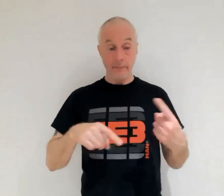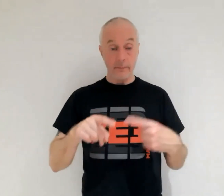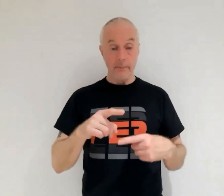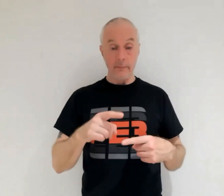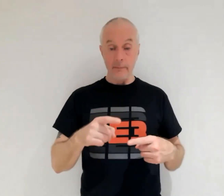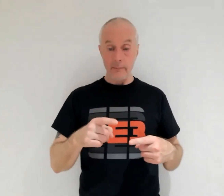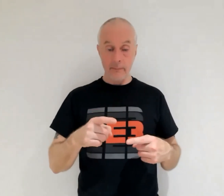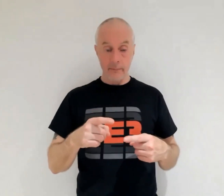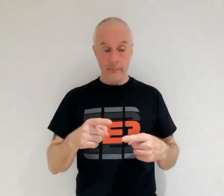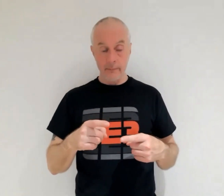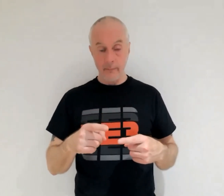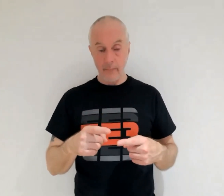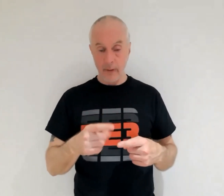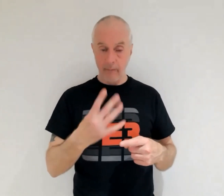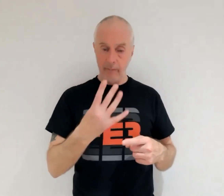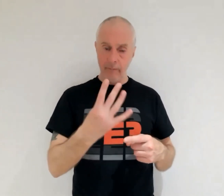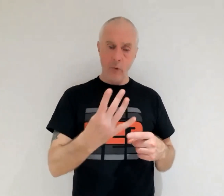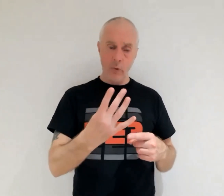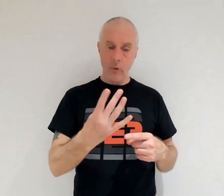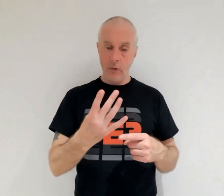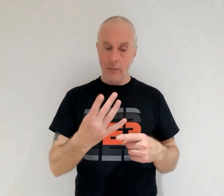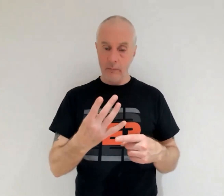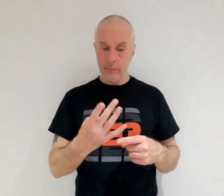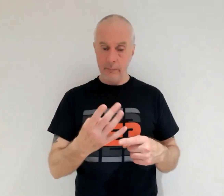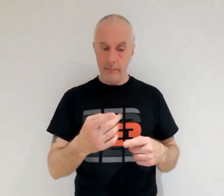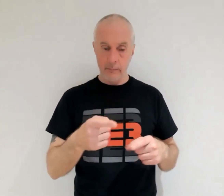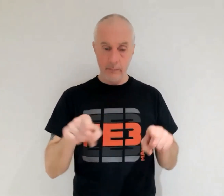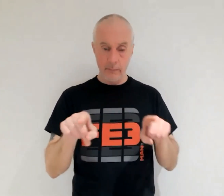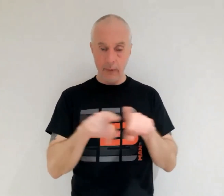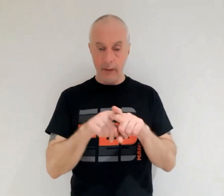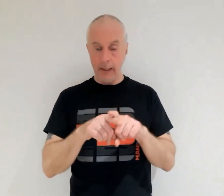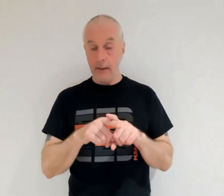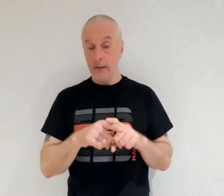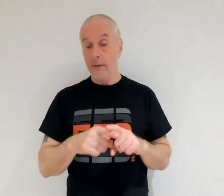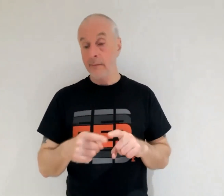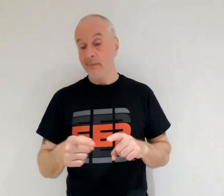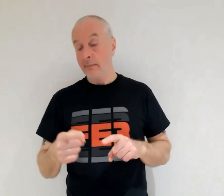think that 3 nested networks,